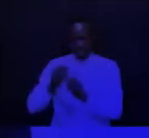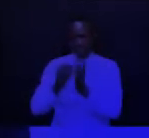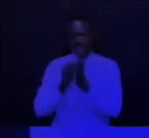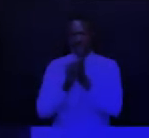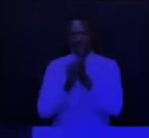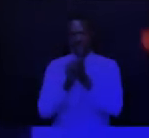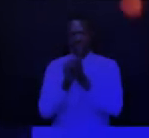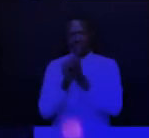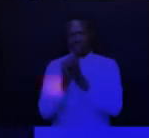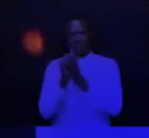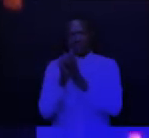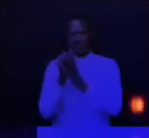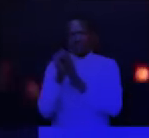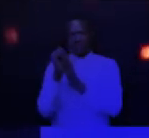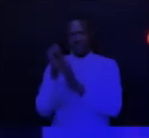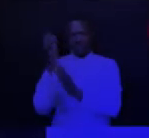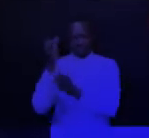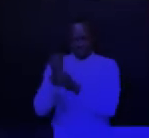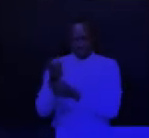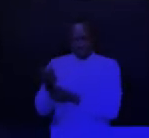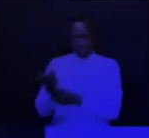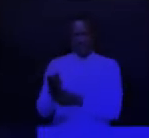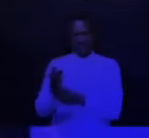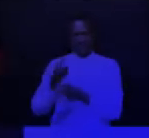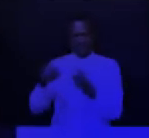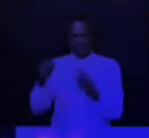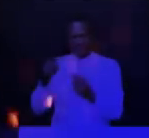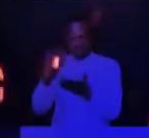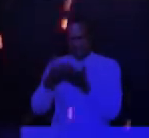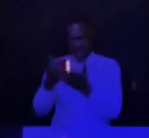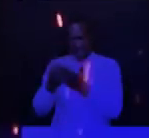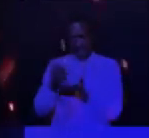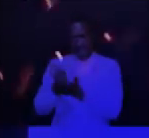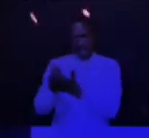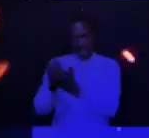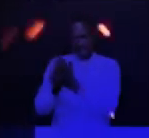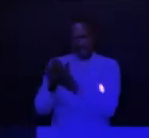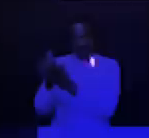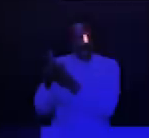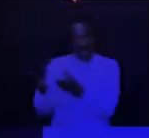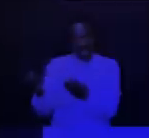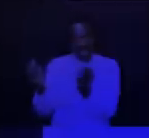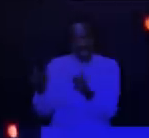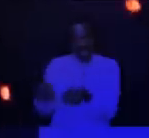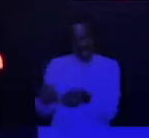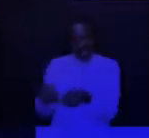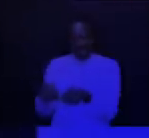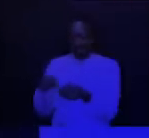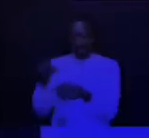cancer. What will money do in the face of